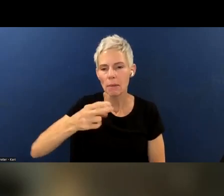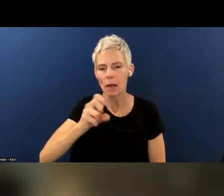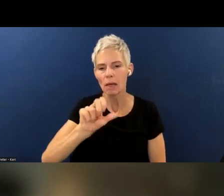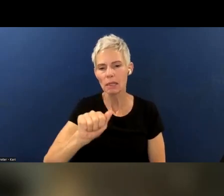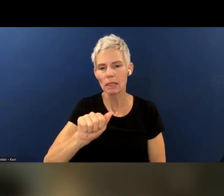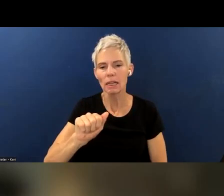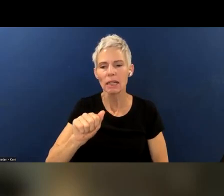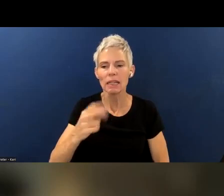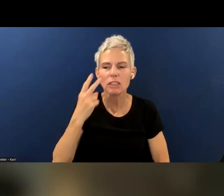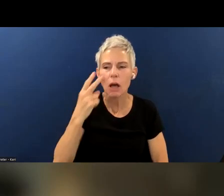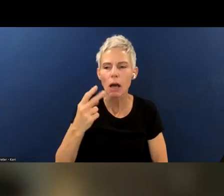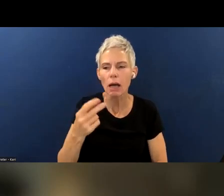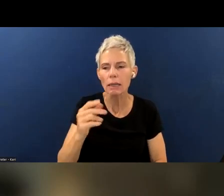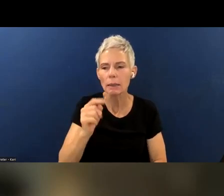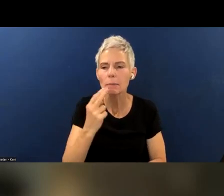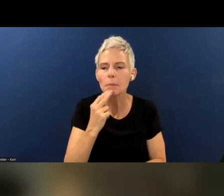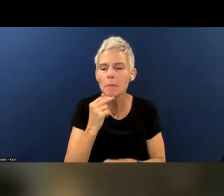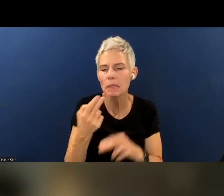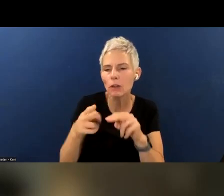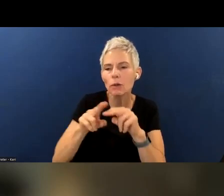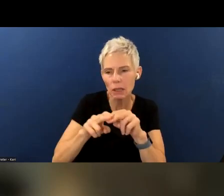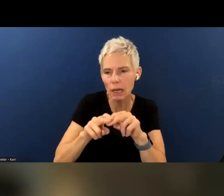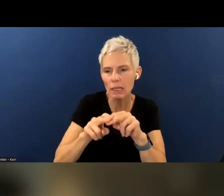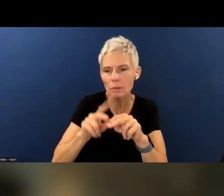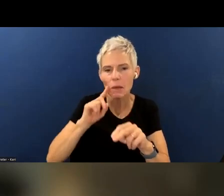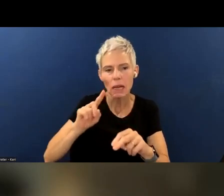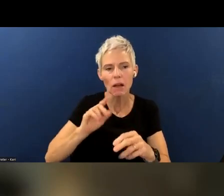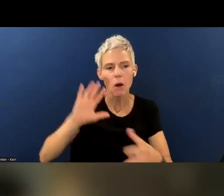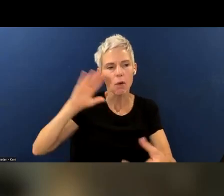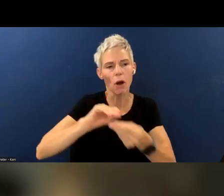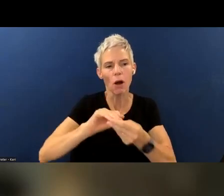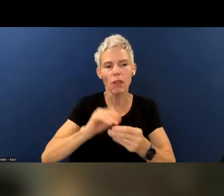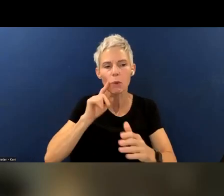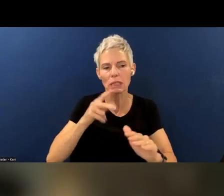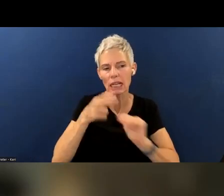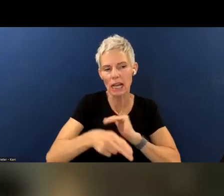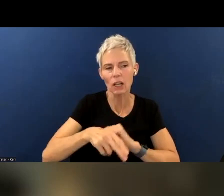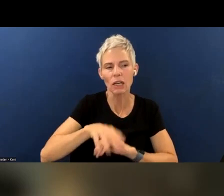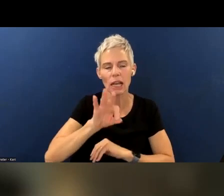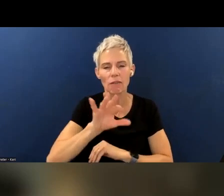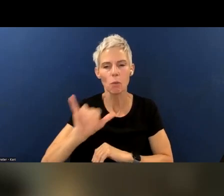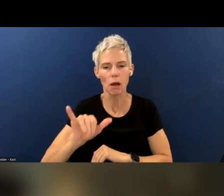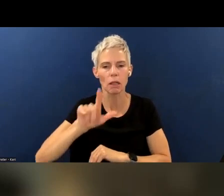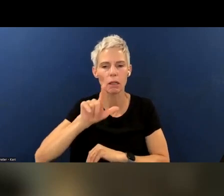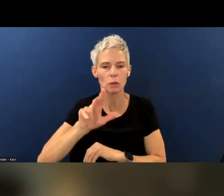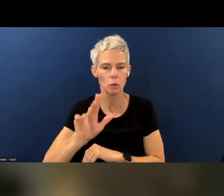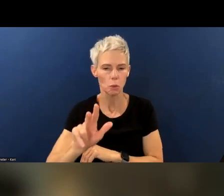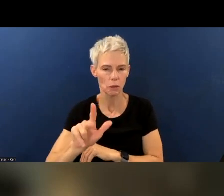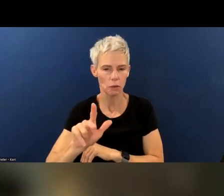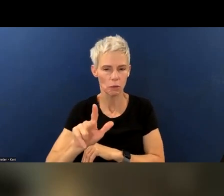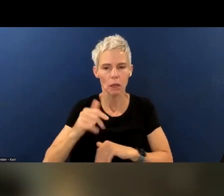an overall small cut in that bill from FY23. So we are still expecting, hopefully,